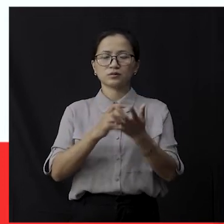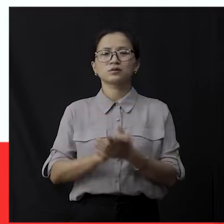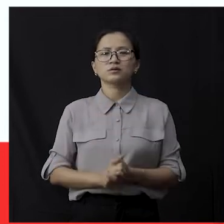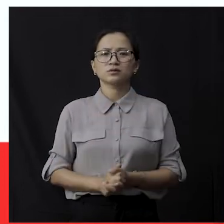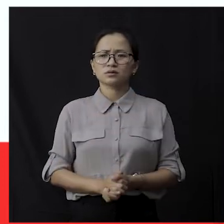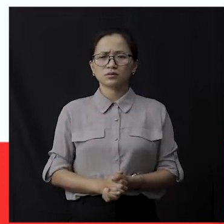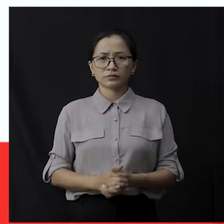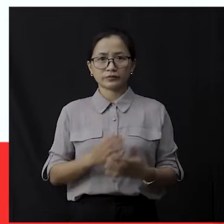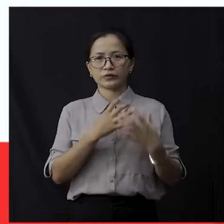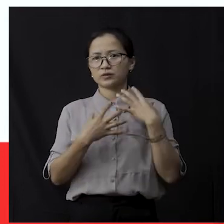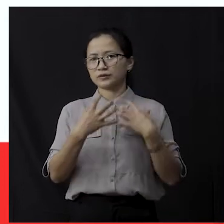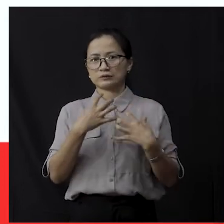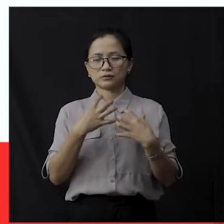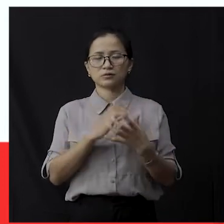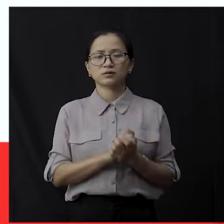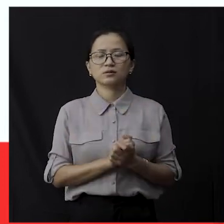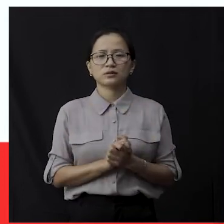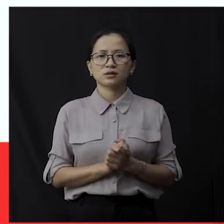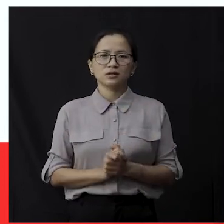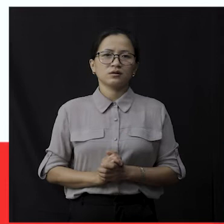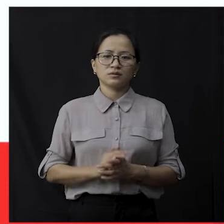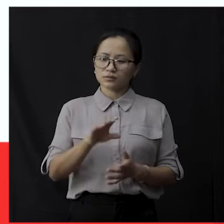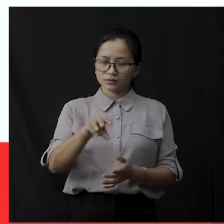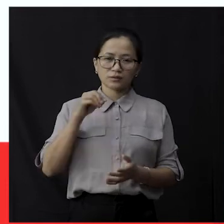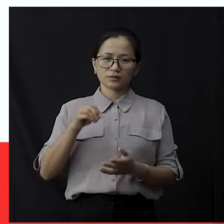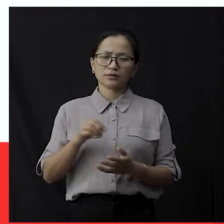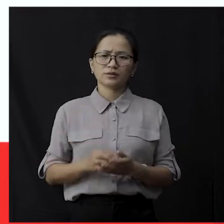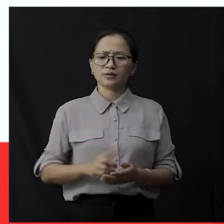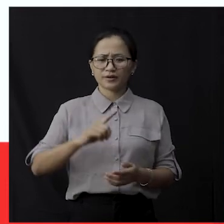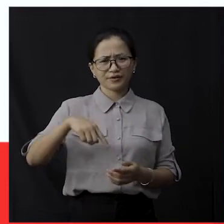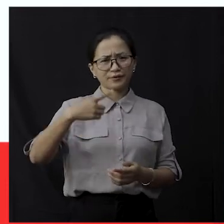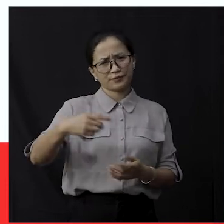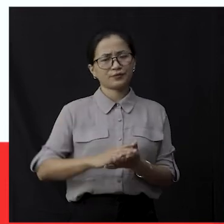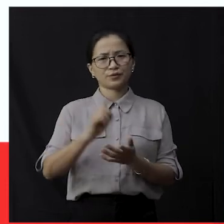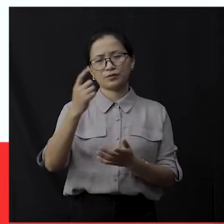is dangerous. Okay? It can take away everyone.